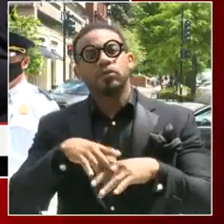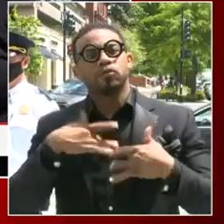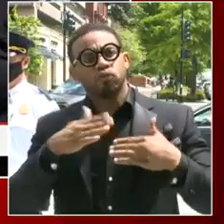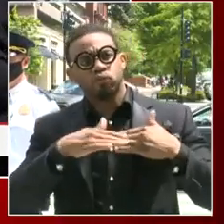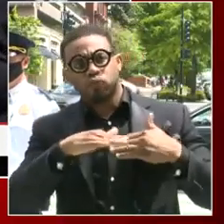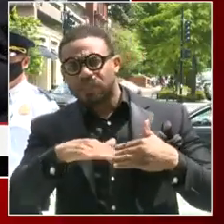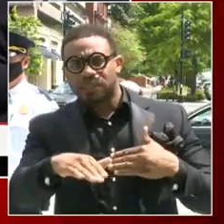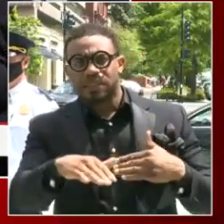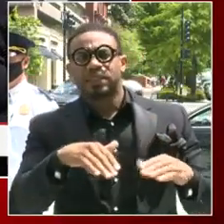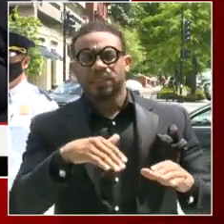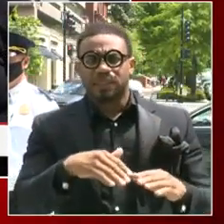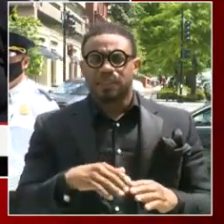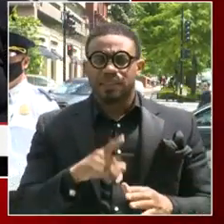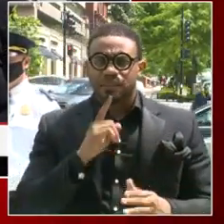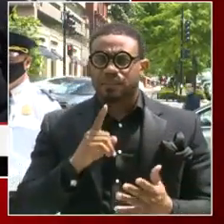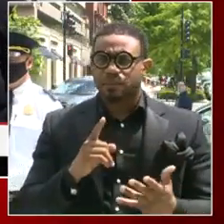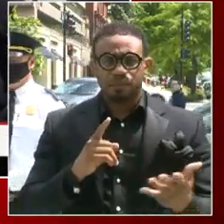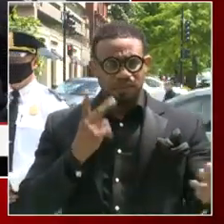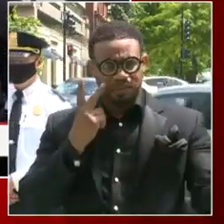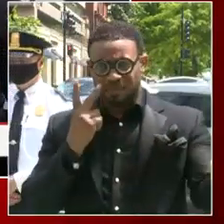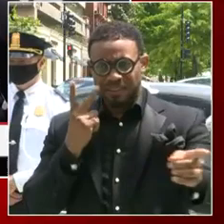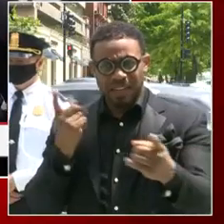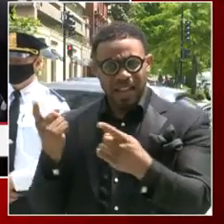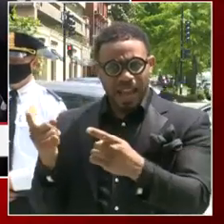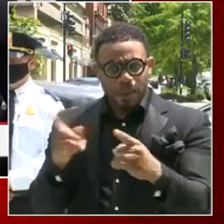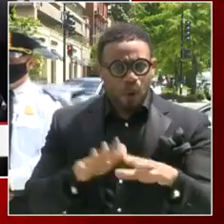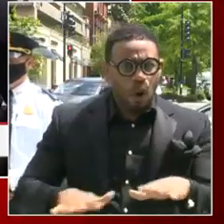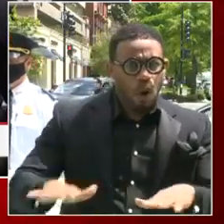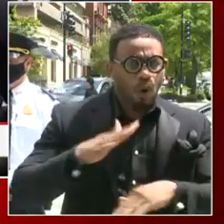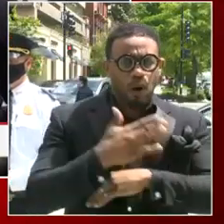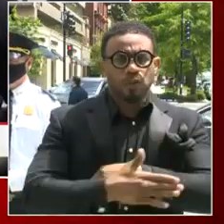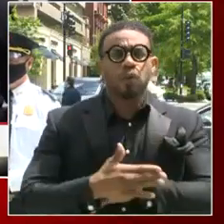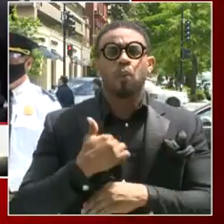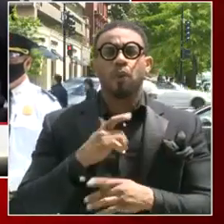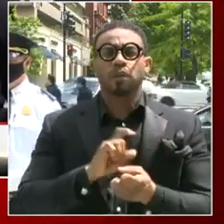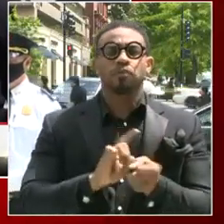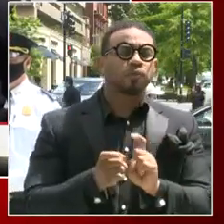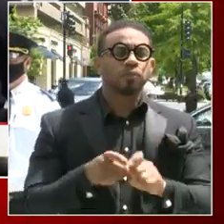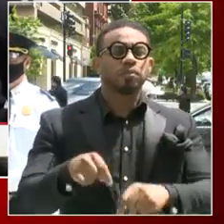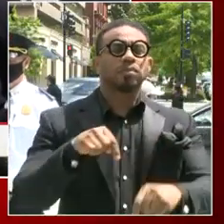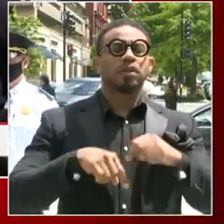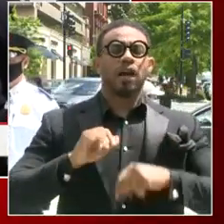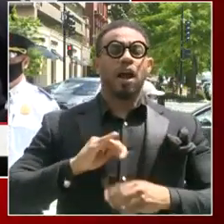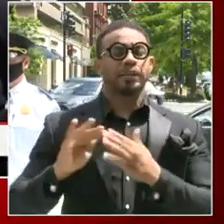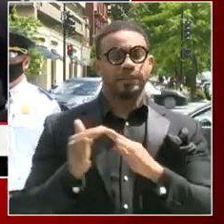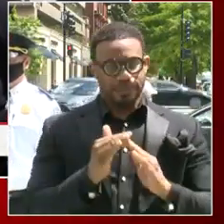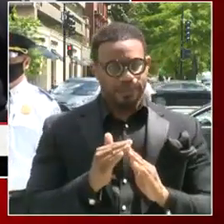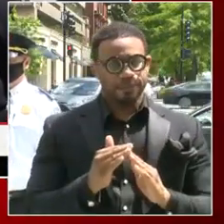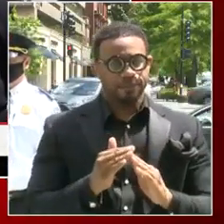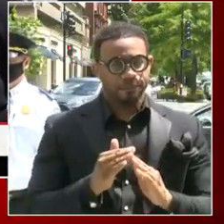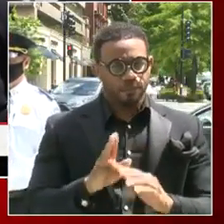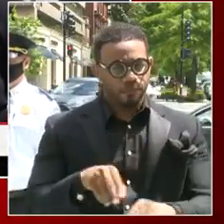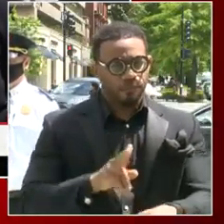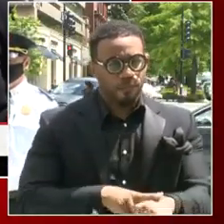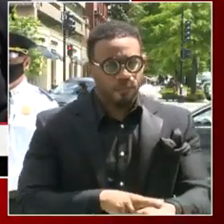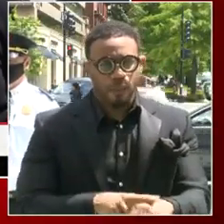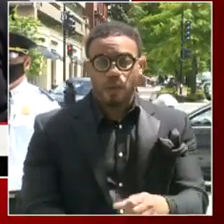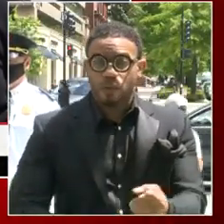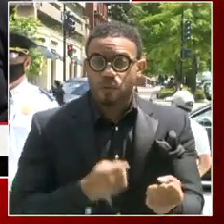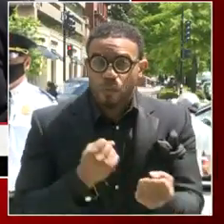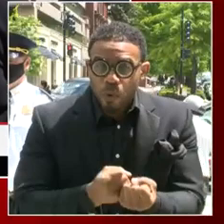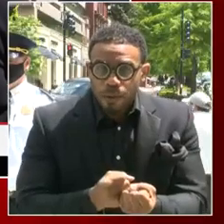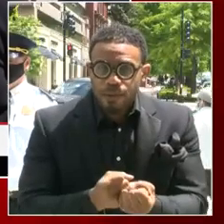trend, and it is a trend that we intend to reverse in our city and, of course, support